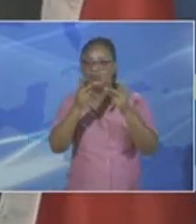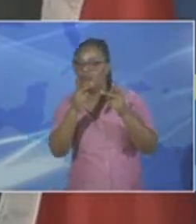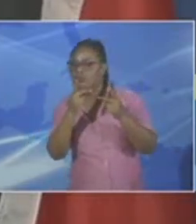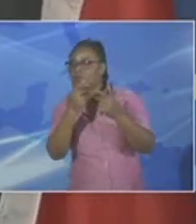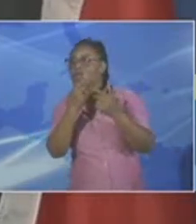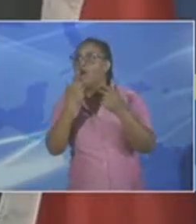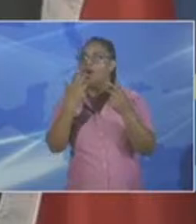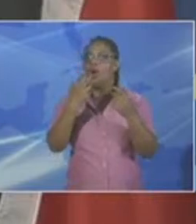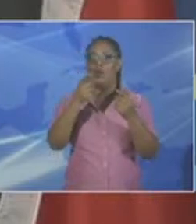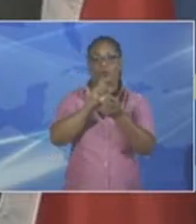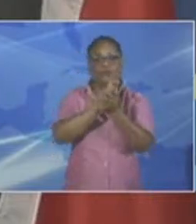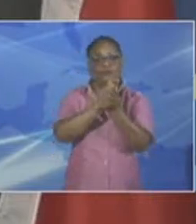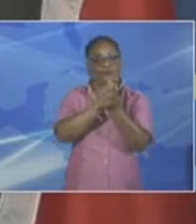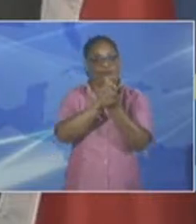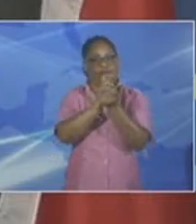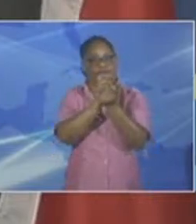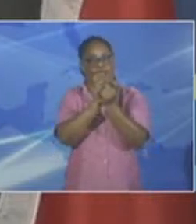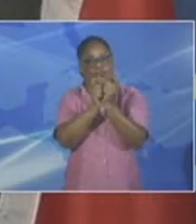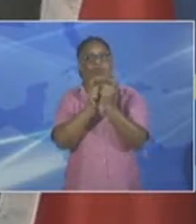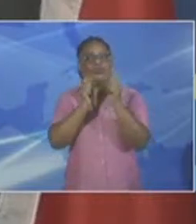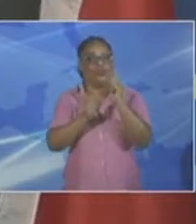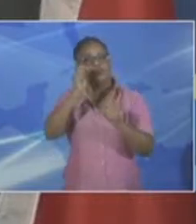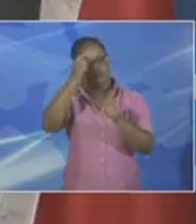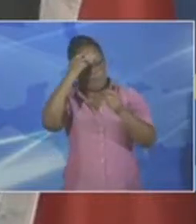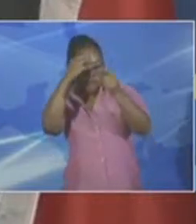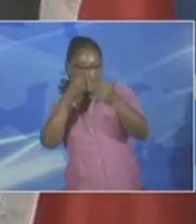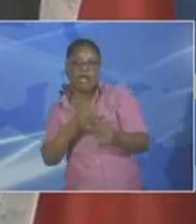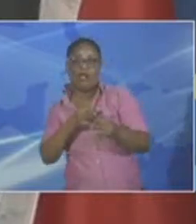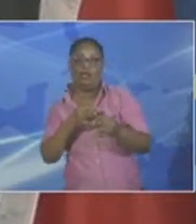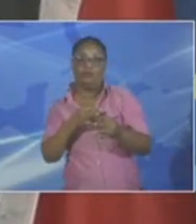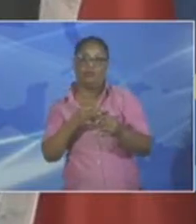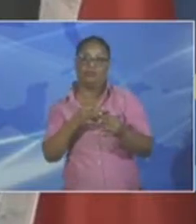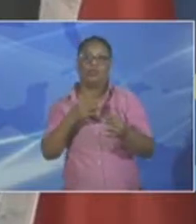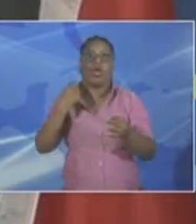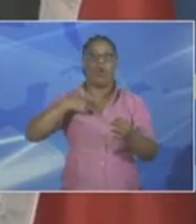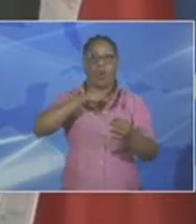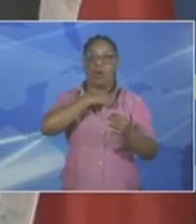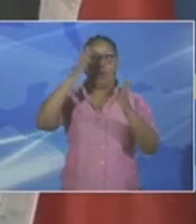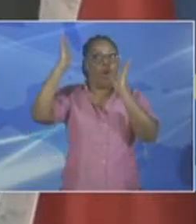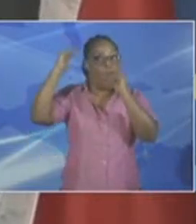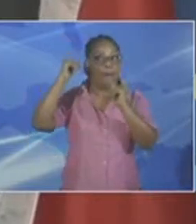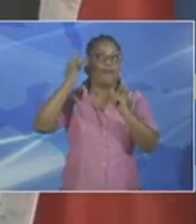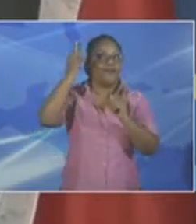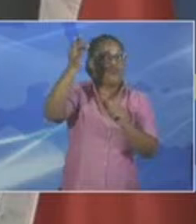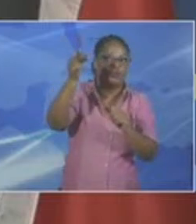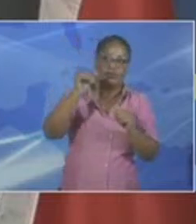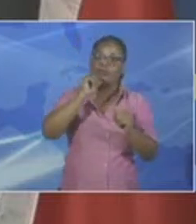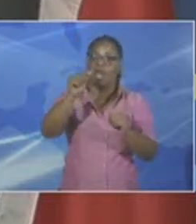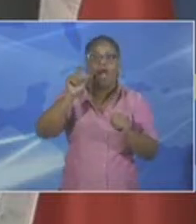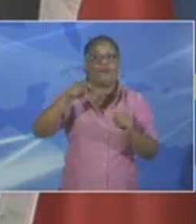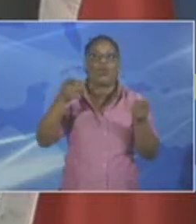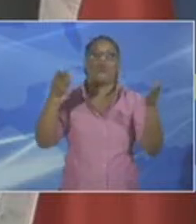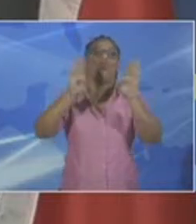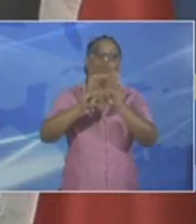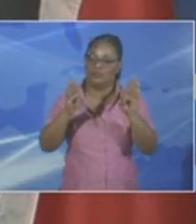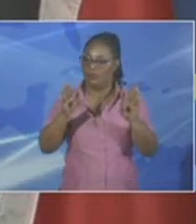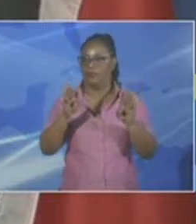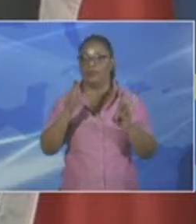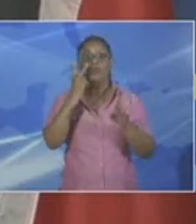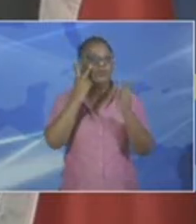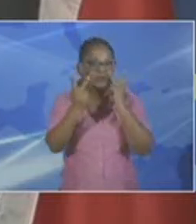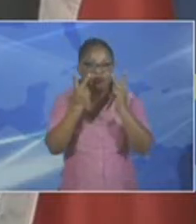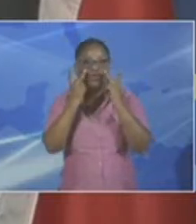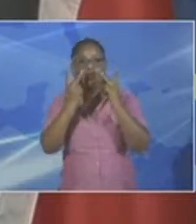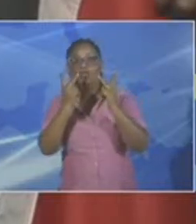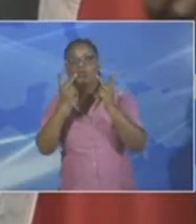back these privileges and freedoms that we are giving ourselves now. And we've seen changes, positive changes.